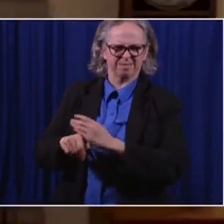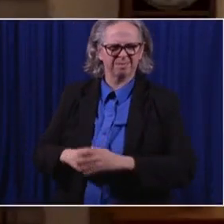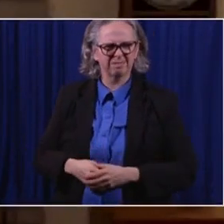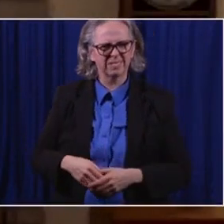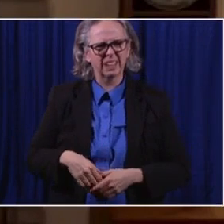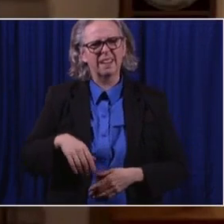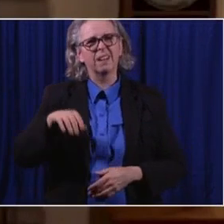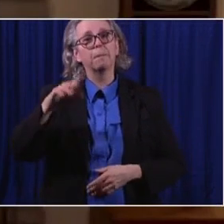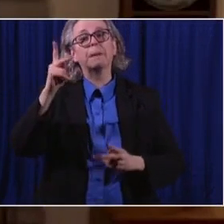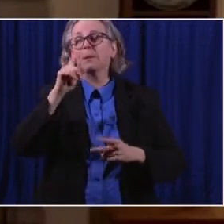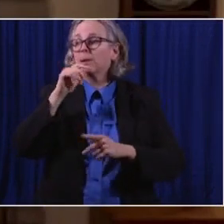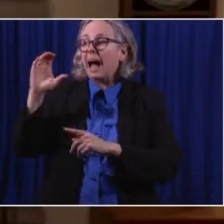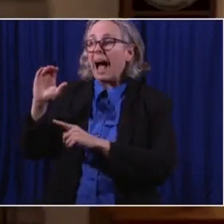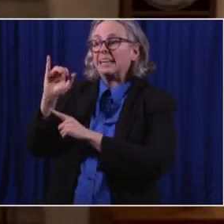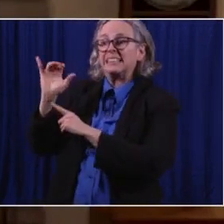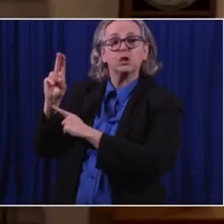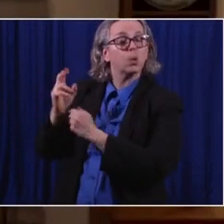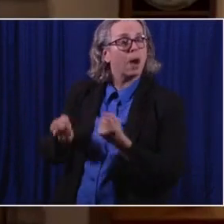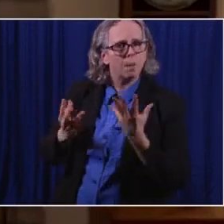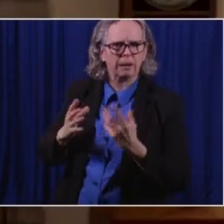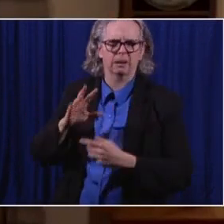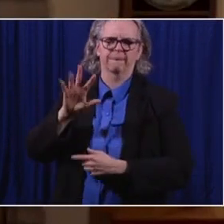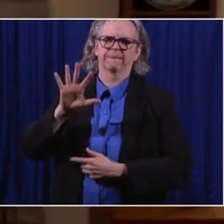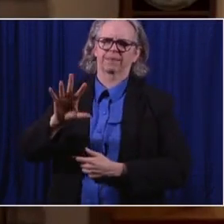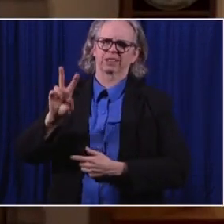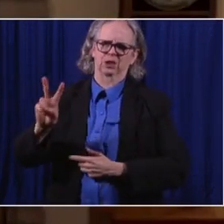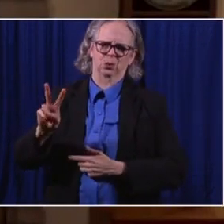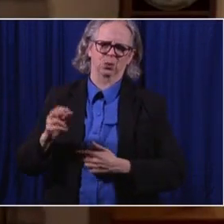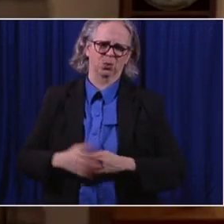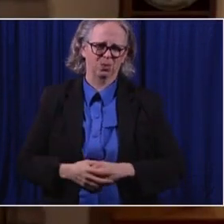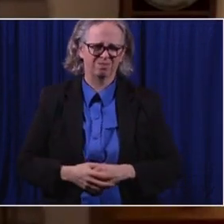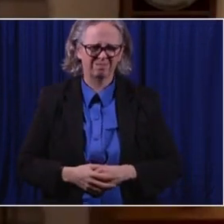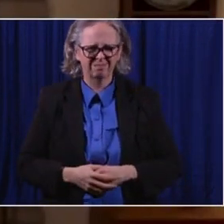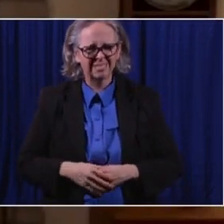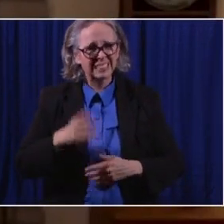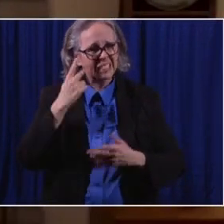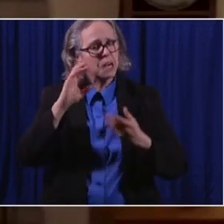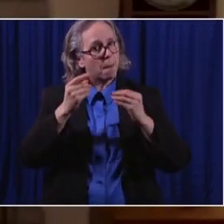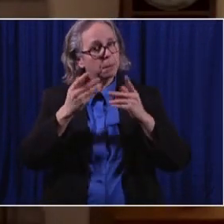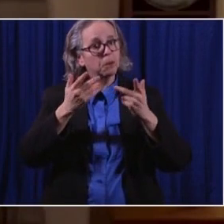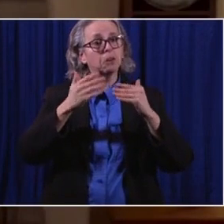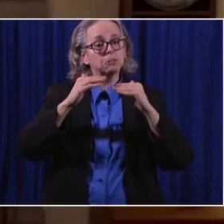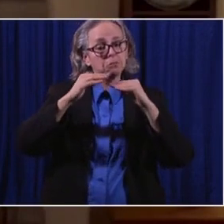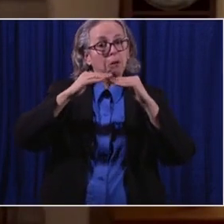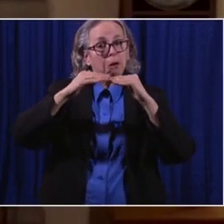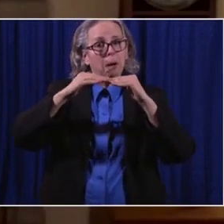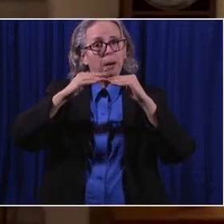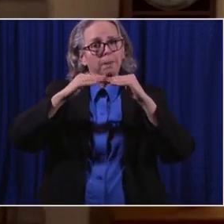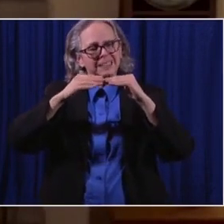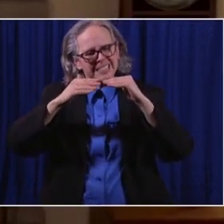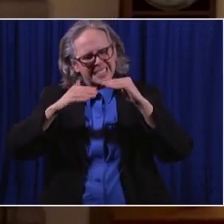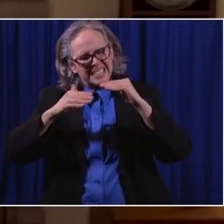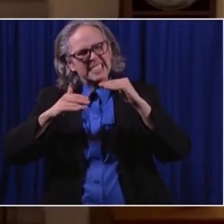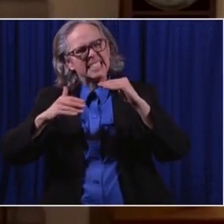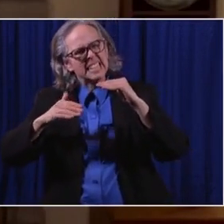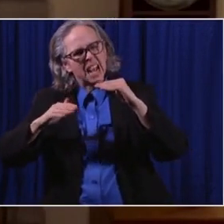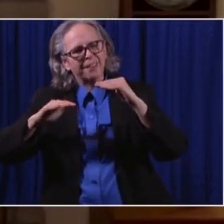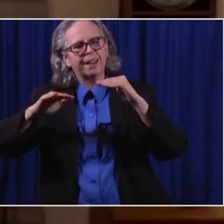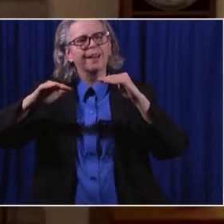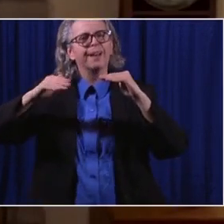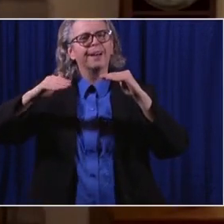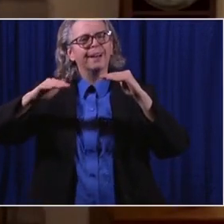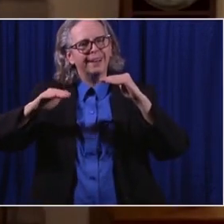we're seeing the leveling off of the cases, we're seeing obviously, later indicators, which